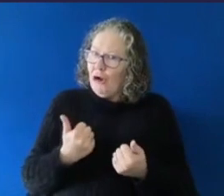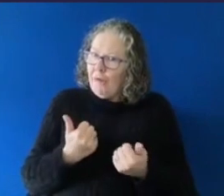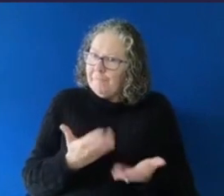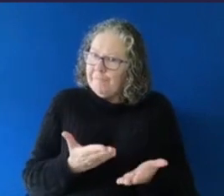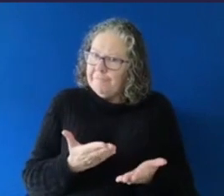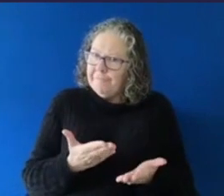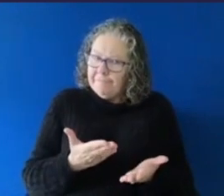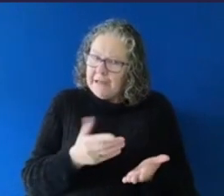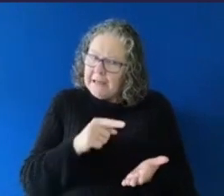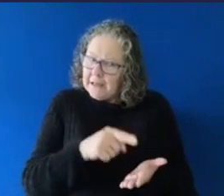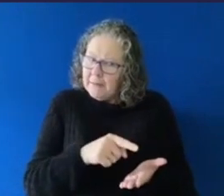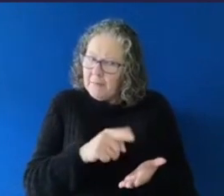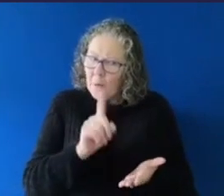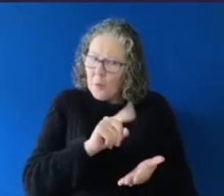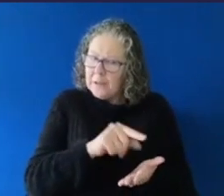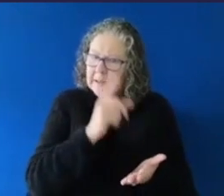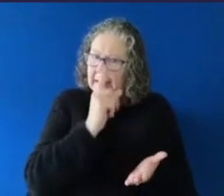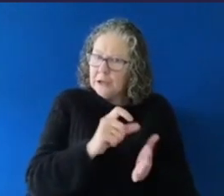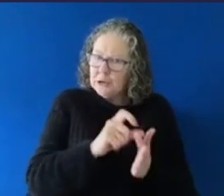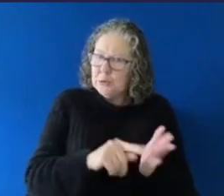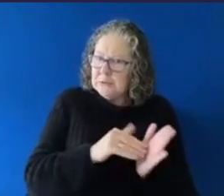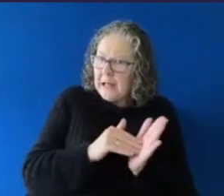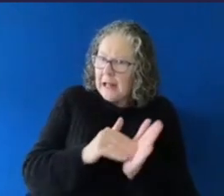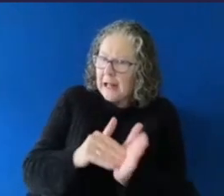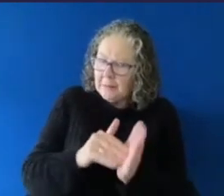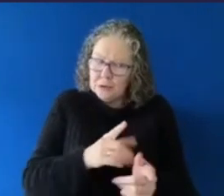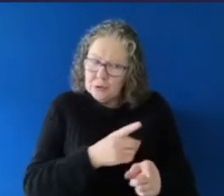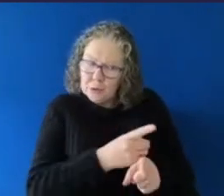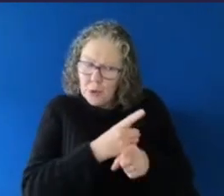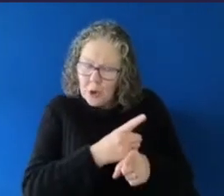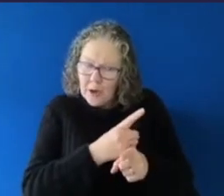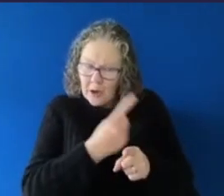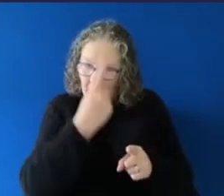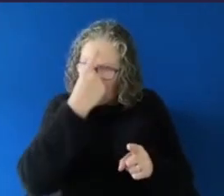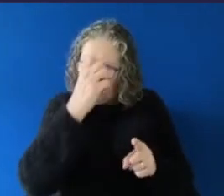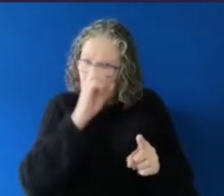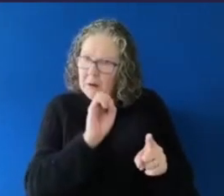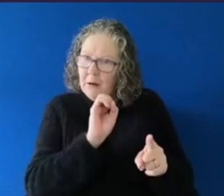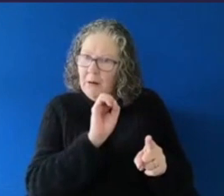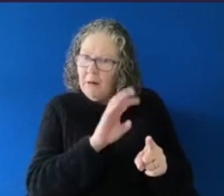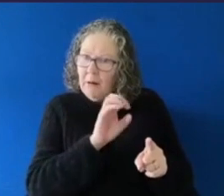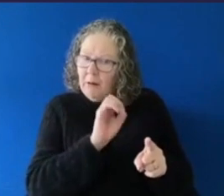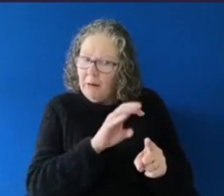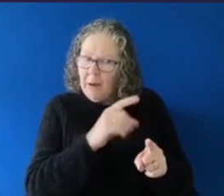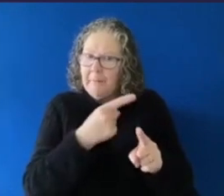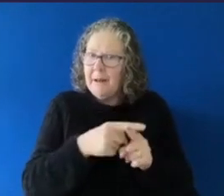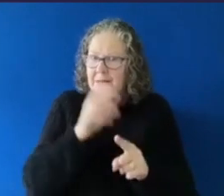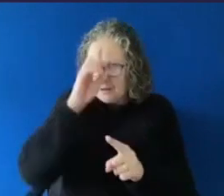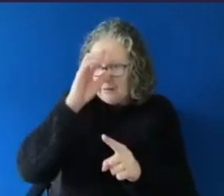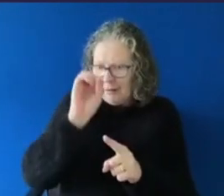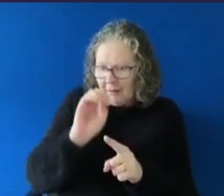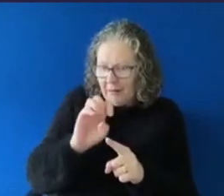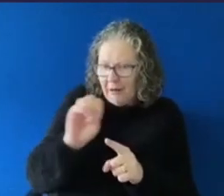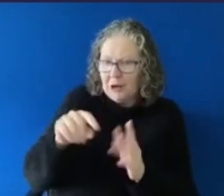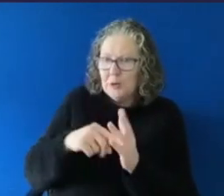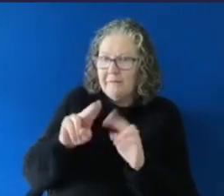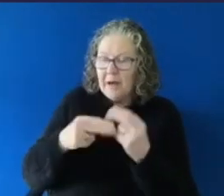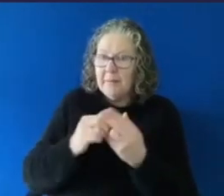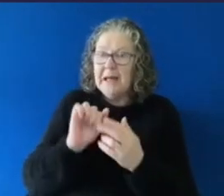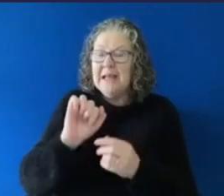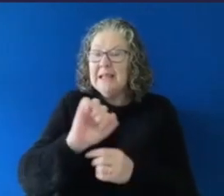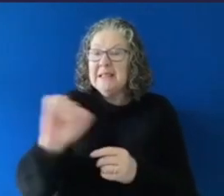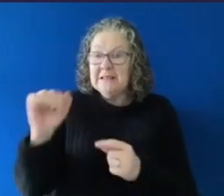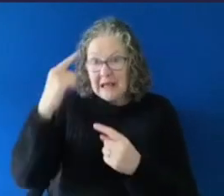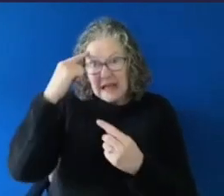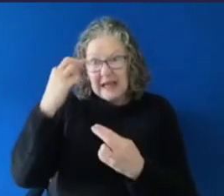from him and talking about it and putting that idea in the minds of our family. And so everyone's expectation about who